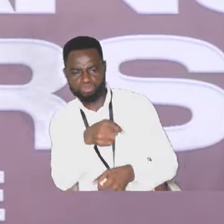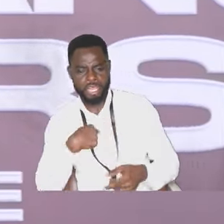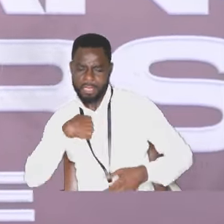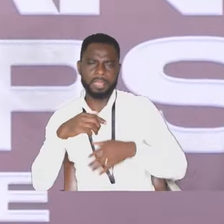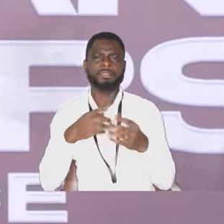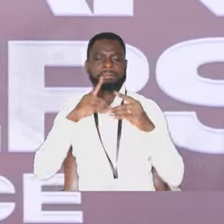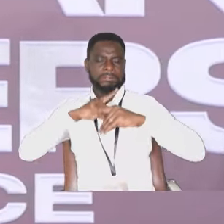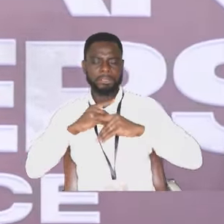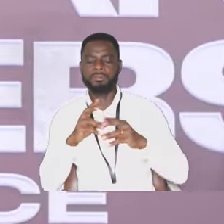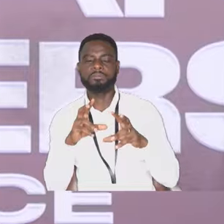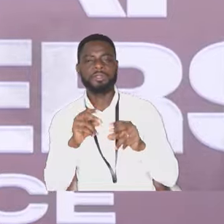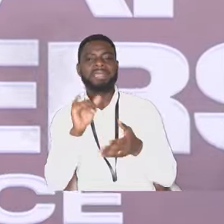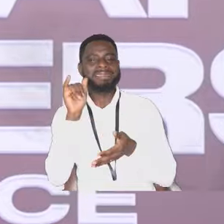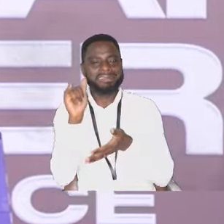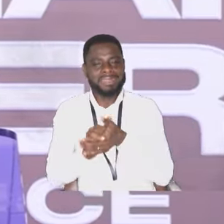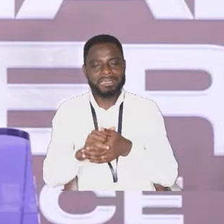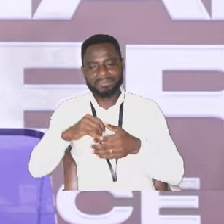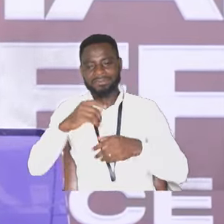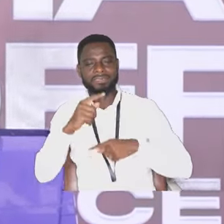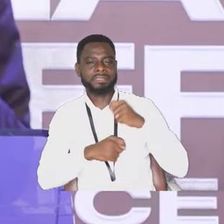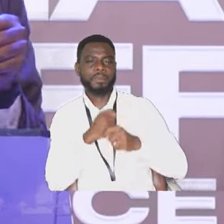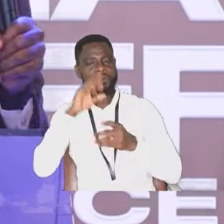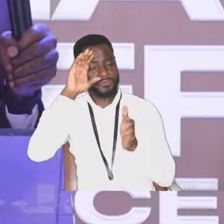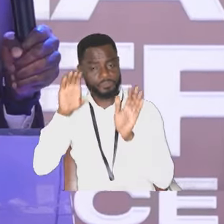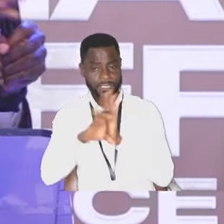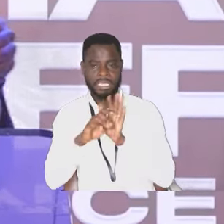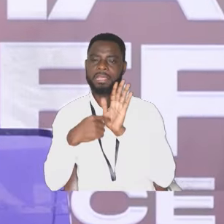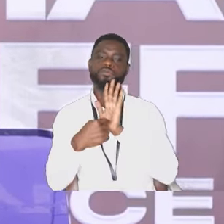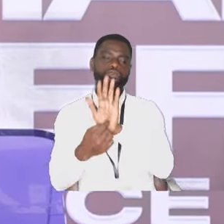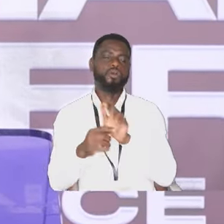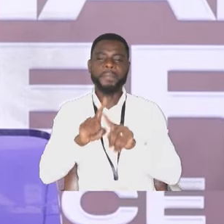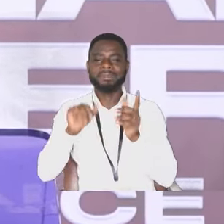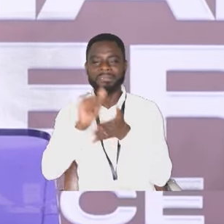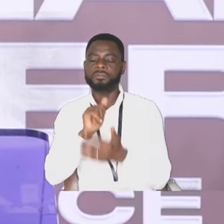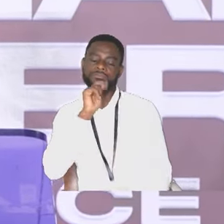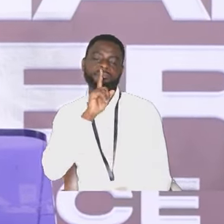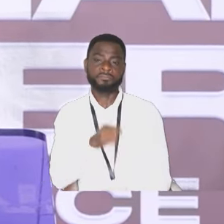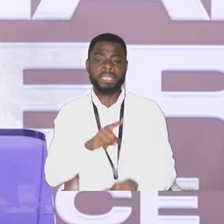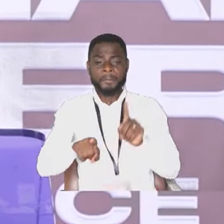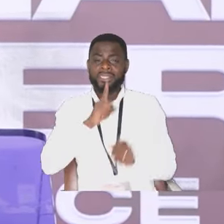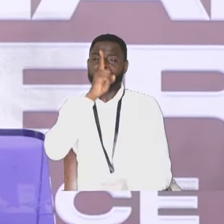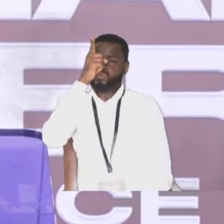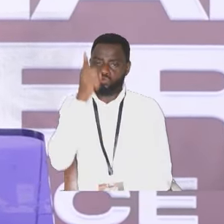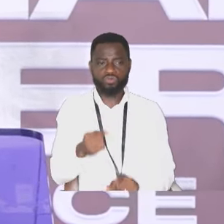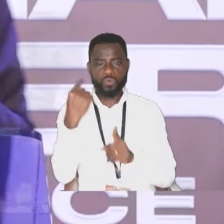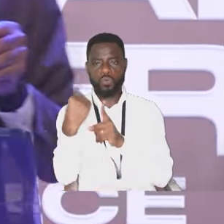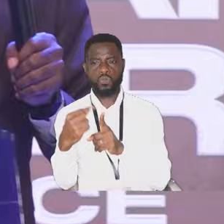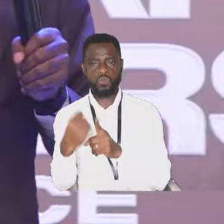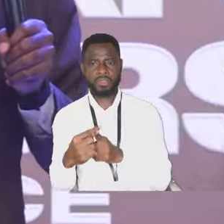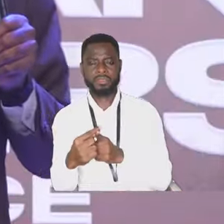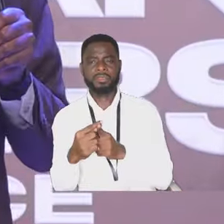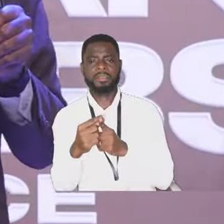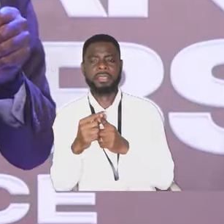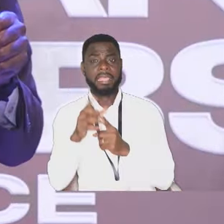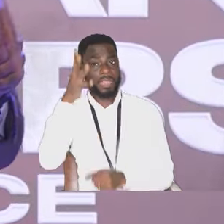so that is the kind of picture that we are portraying. But the original word and the